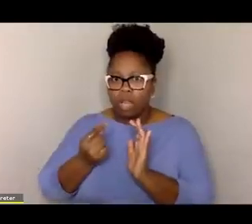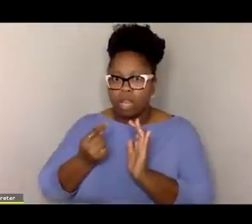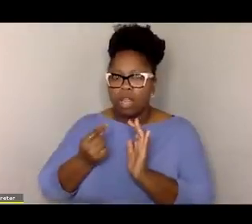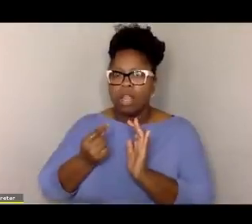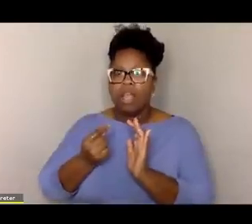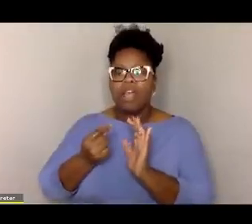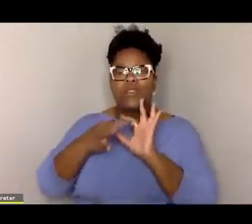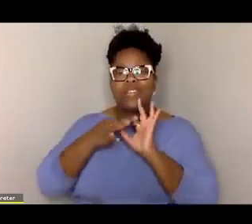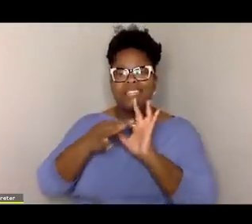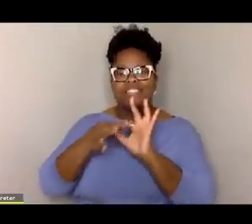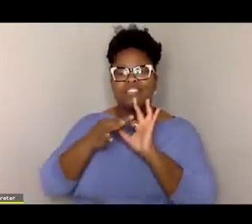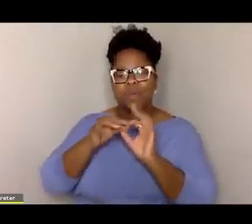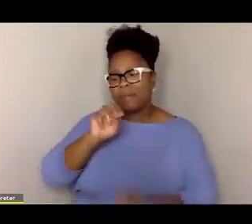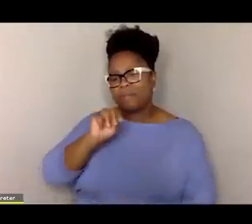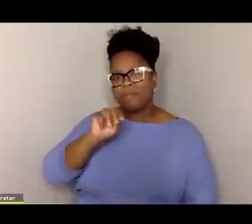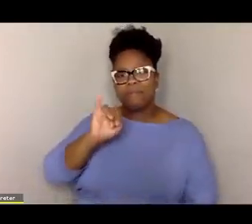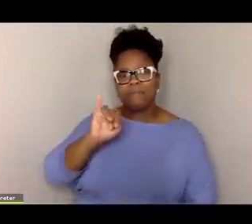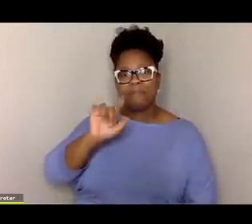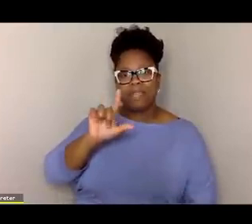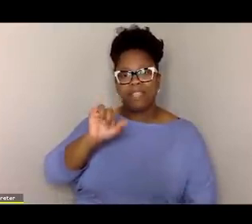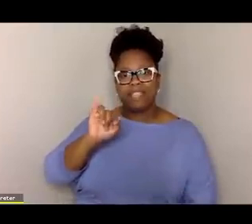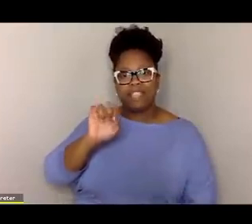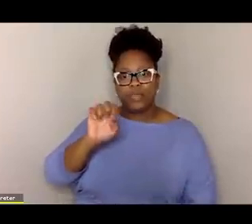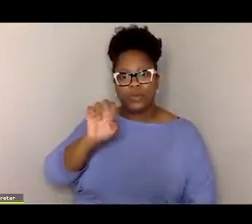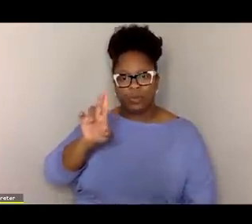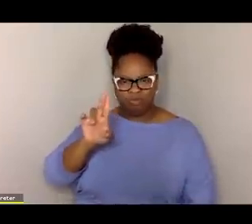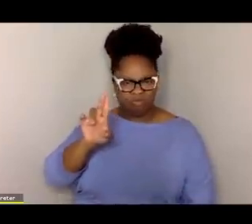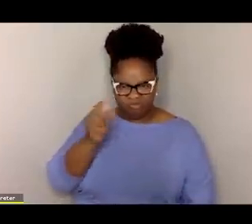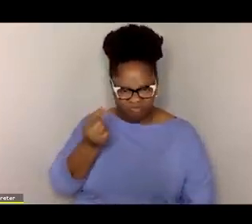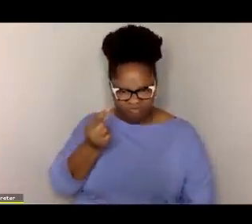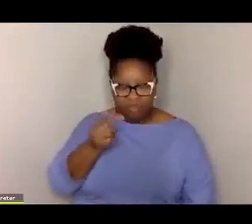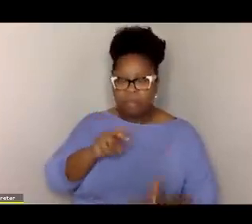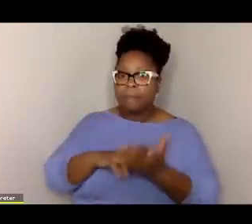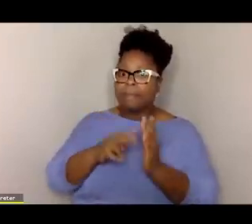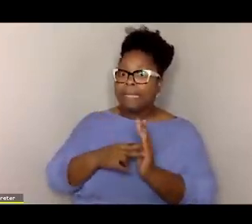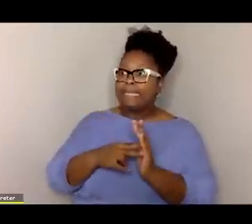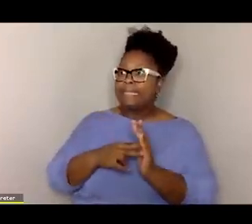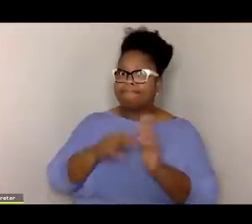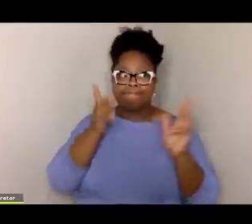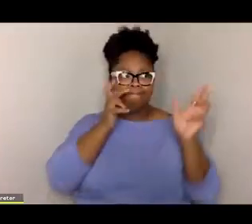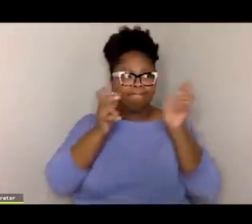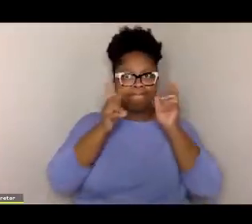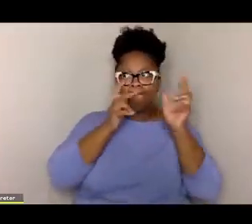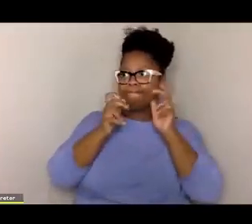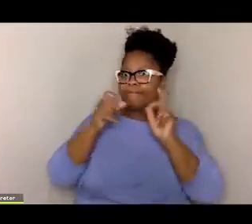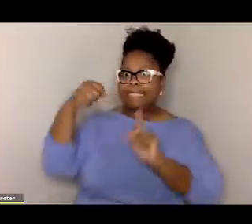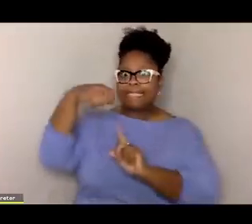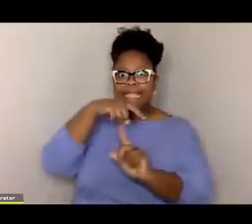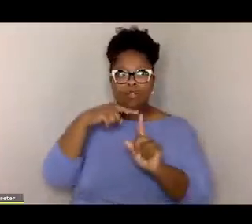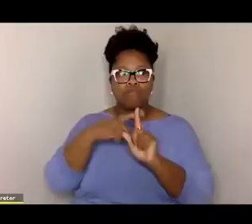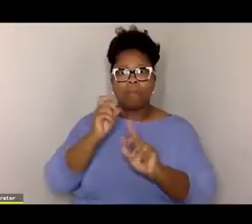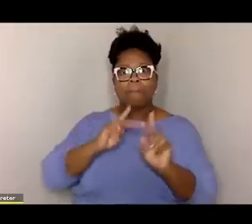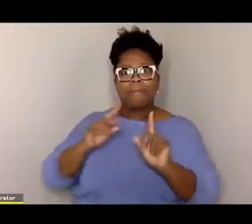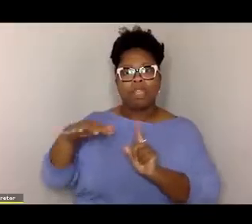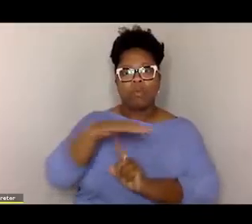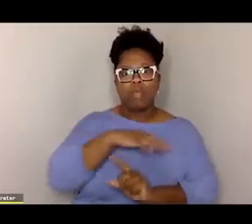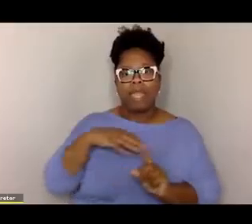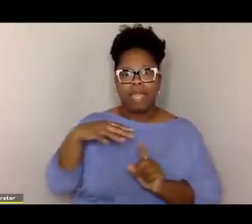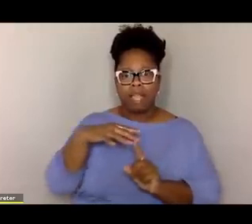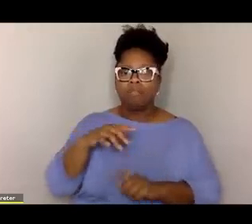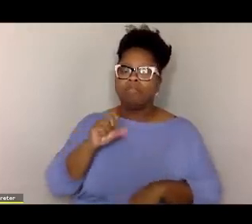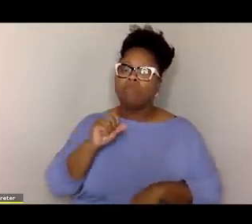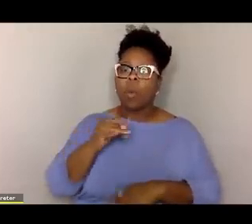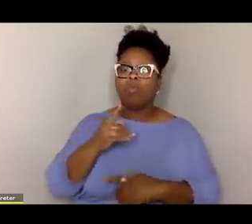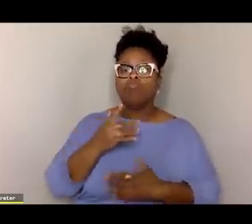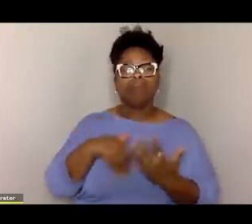is the relational milieu, which I basically mean the signals coming from the people around you. And